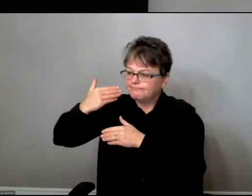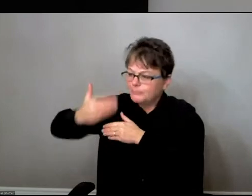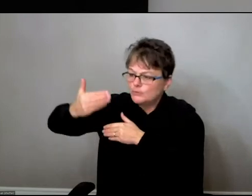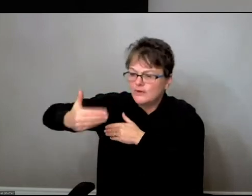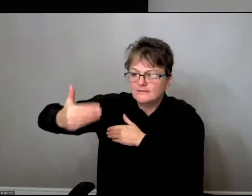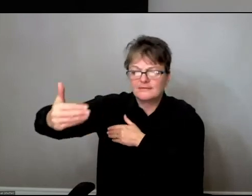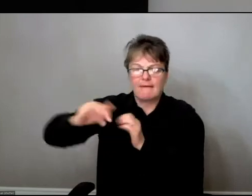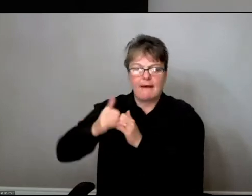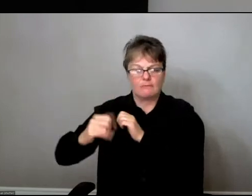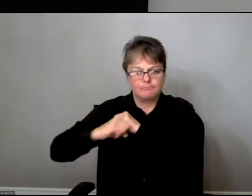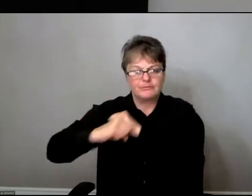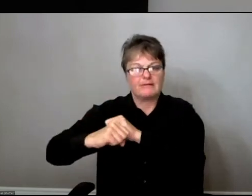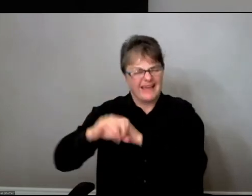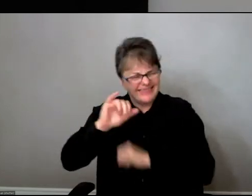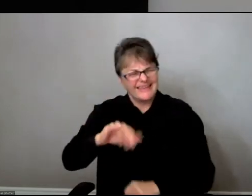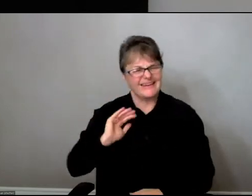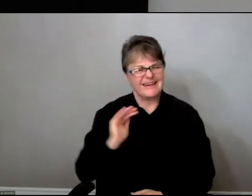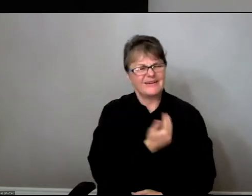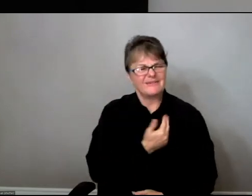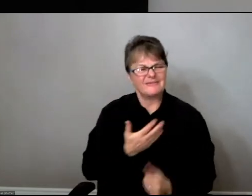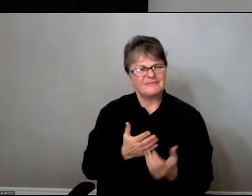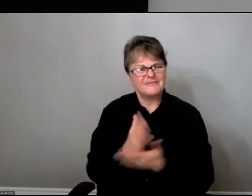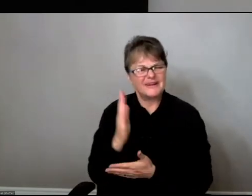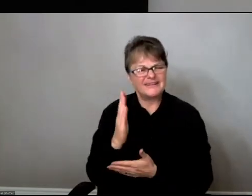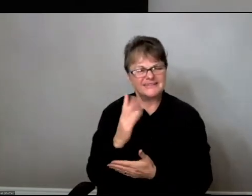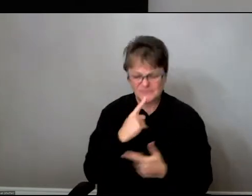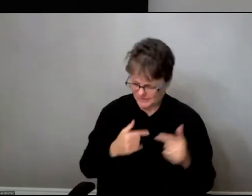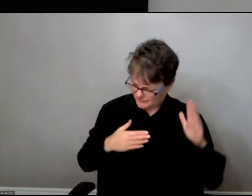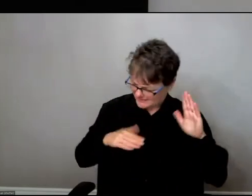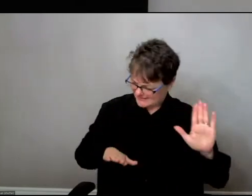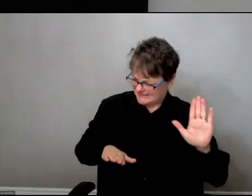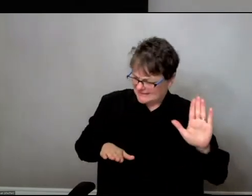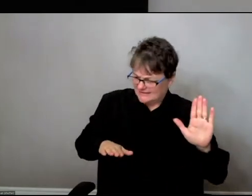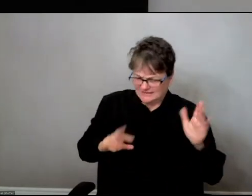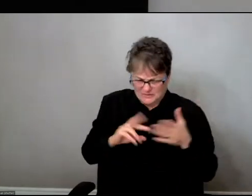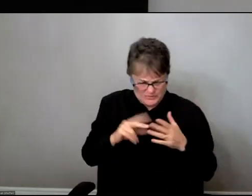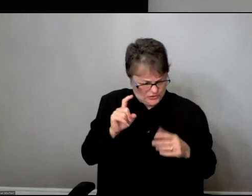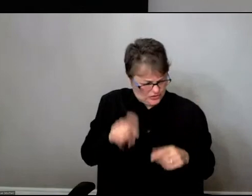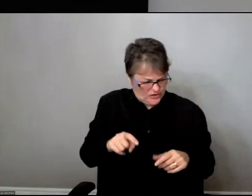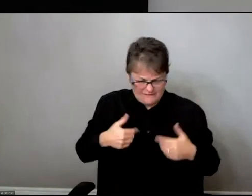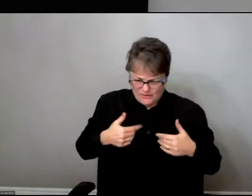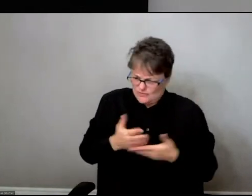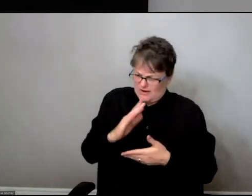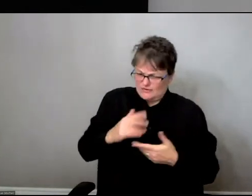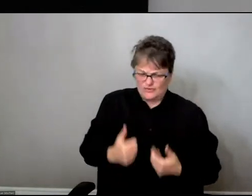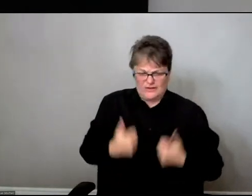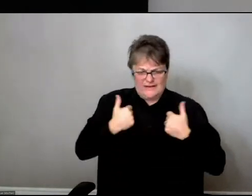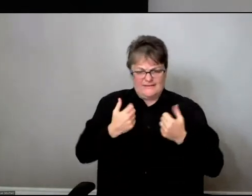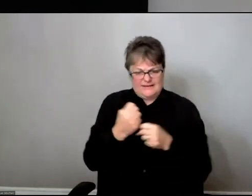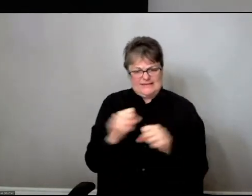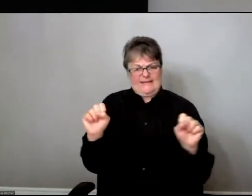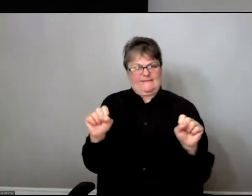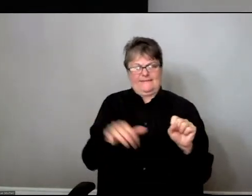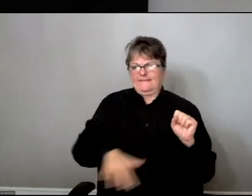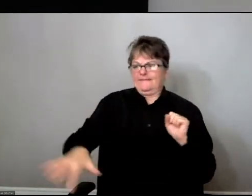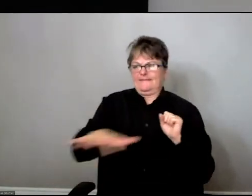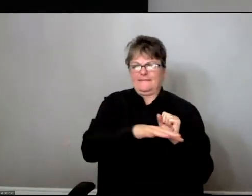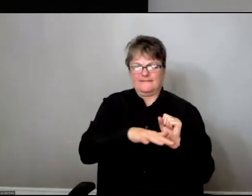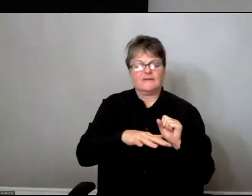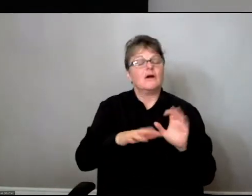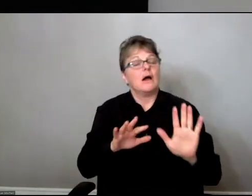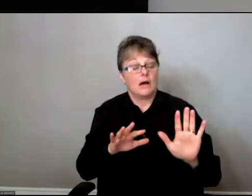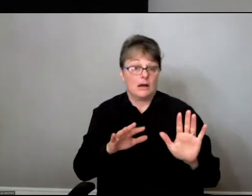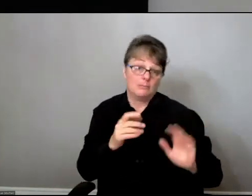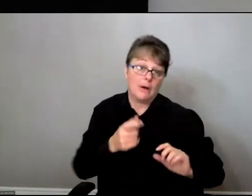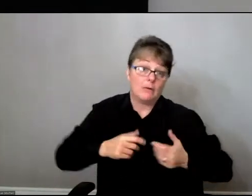our right as citizens, to live in a safe environment. We all need to work together to protect each other